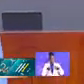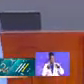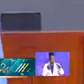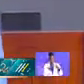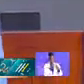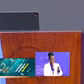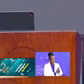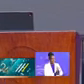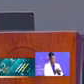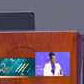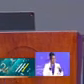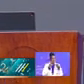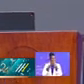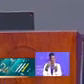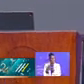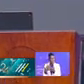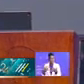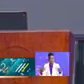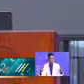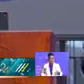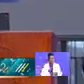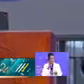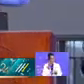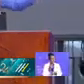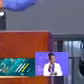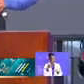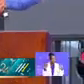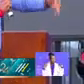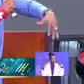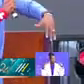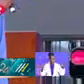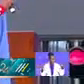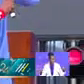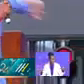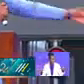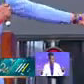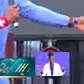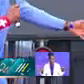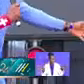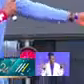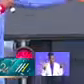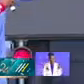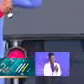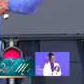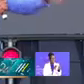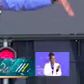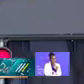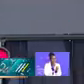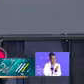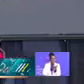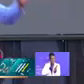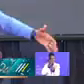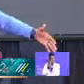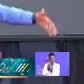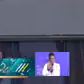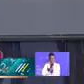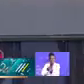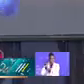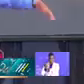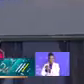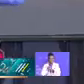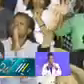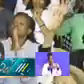to something I saw angels destroying every